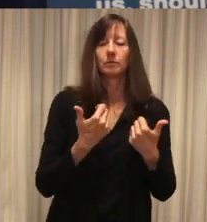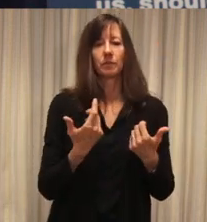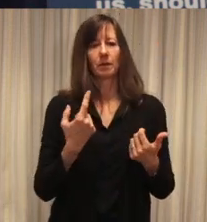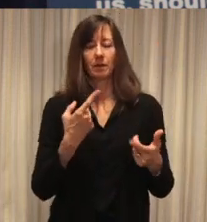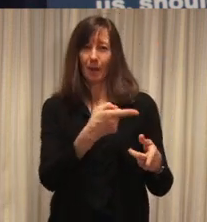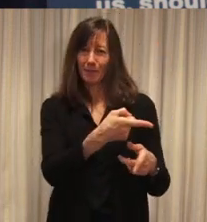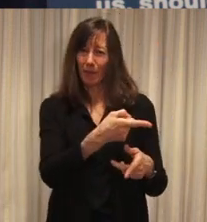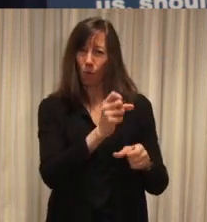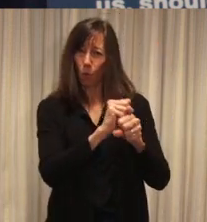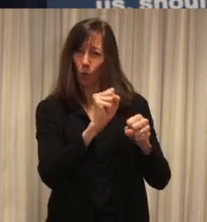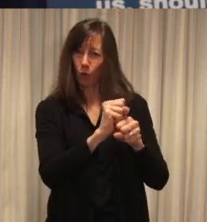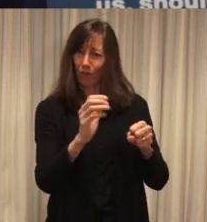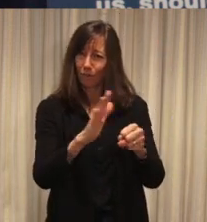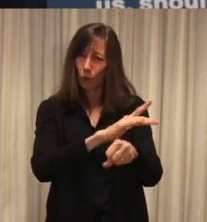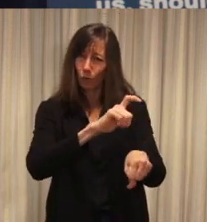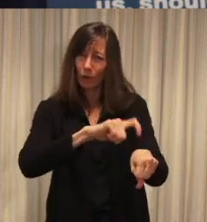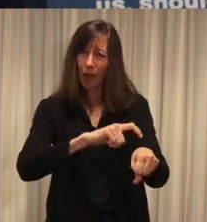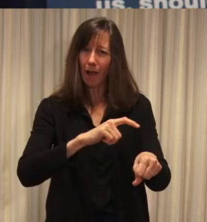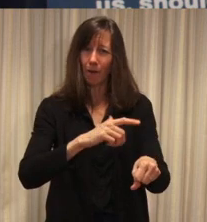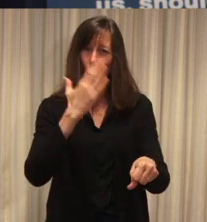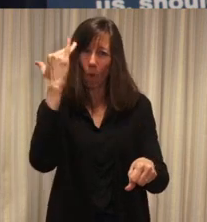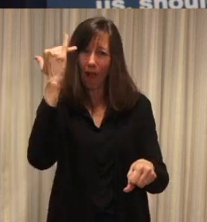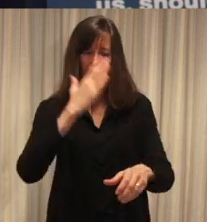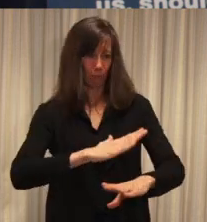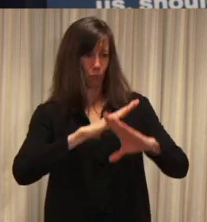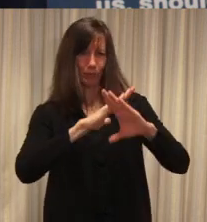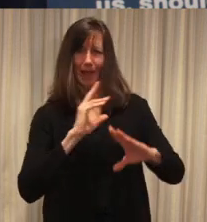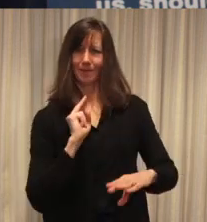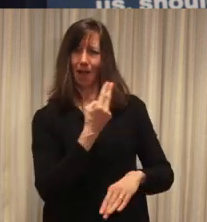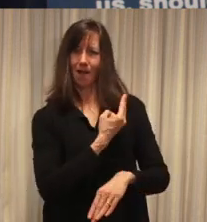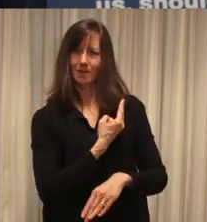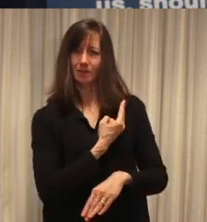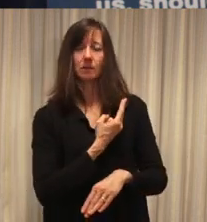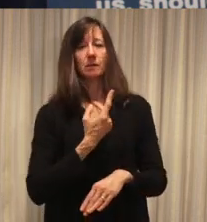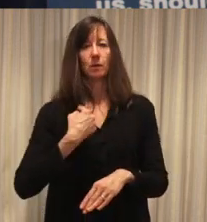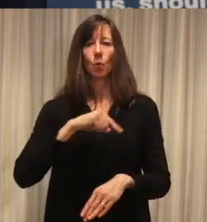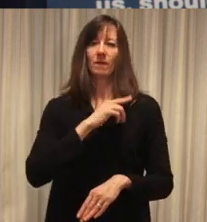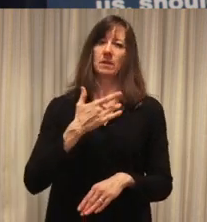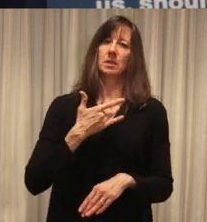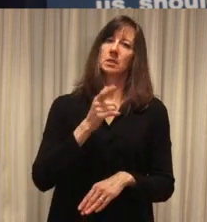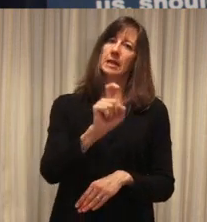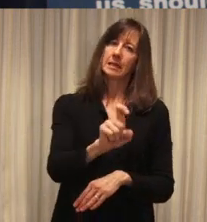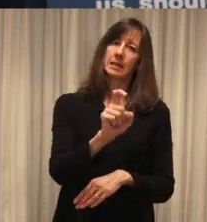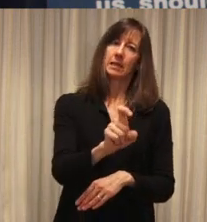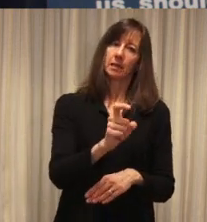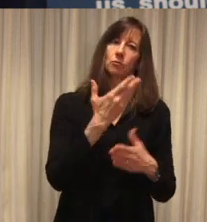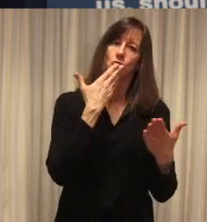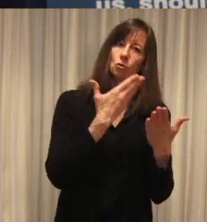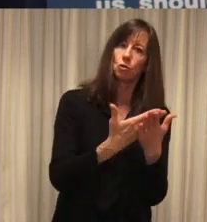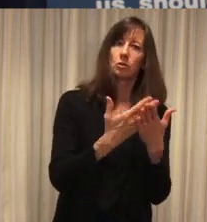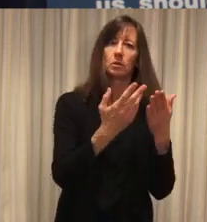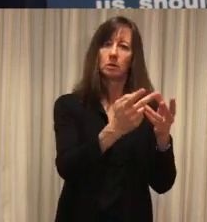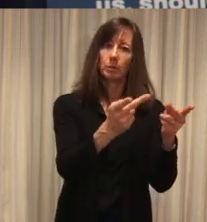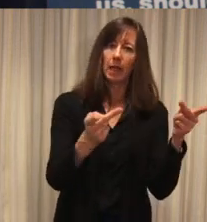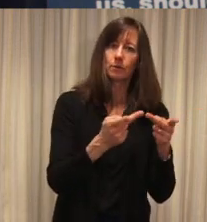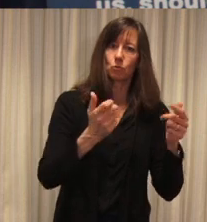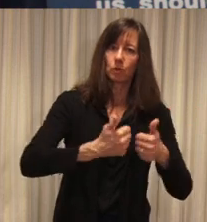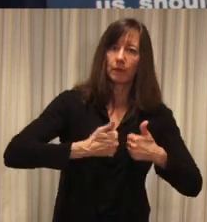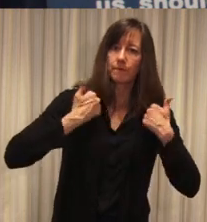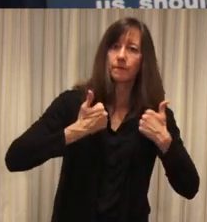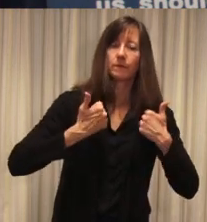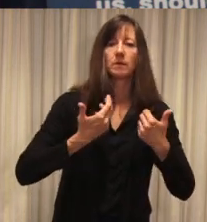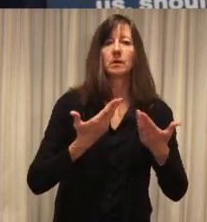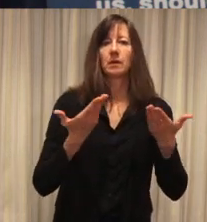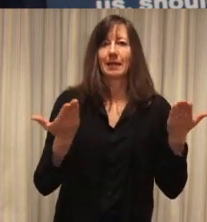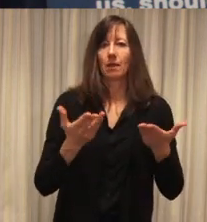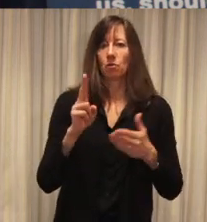protect us, and they should be able to afford decent housing in our community here, and that is not the case, and